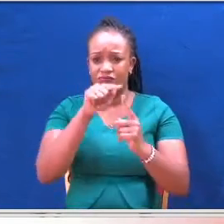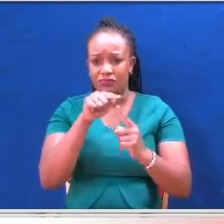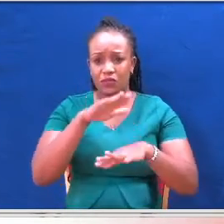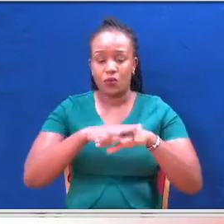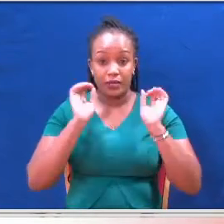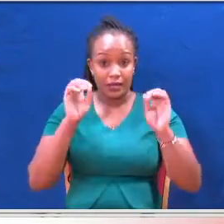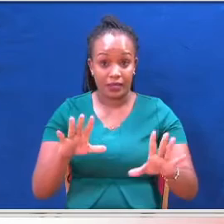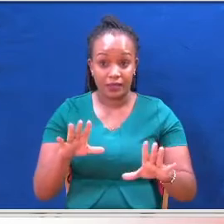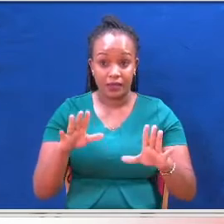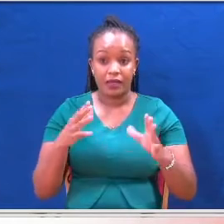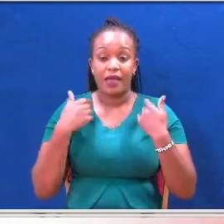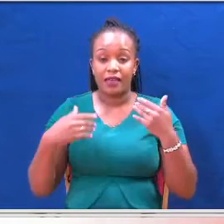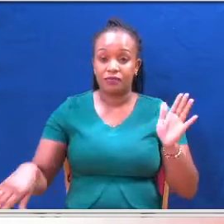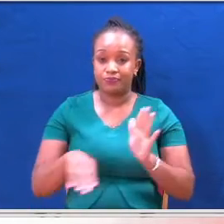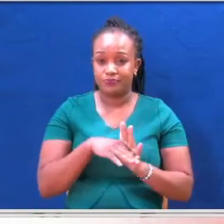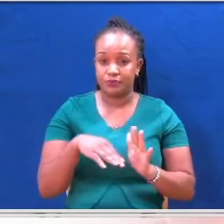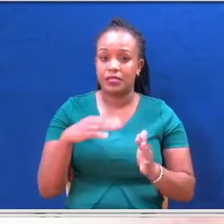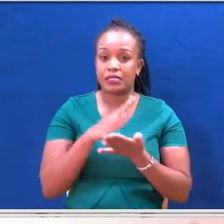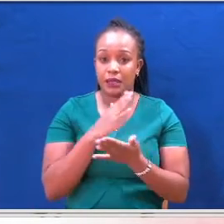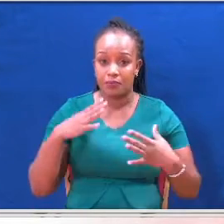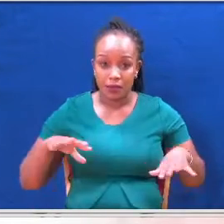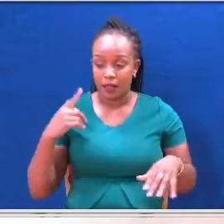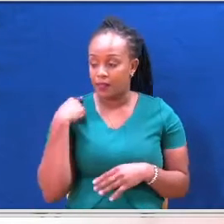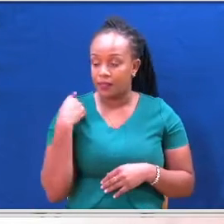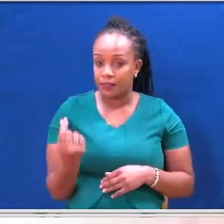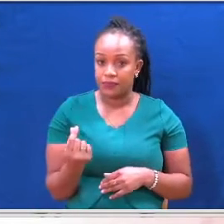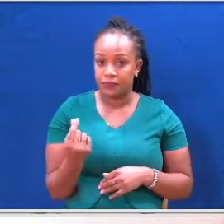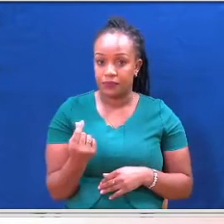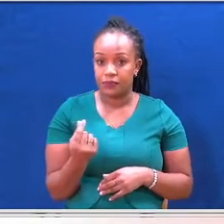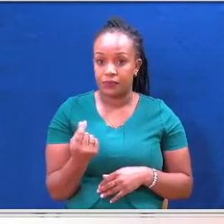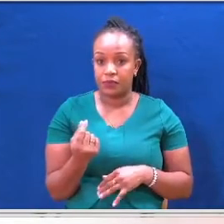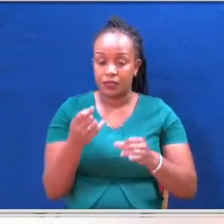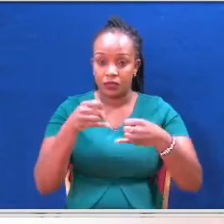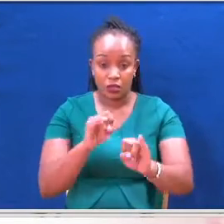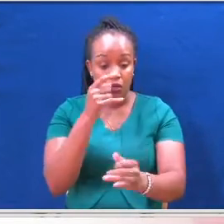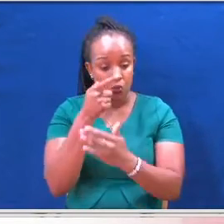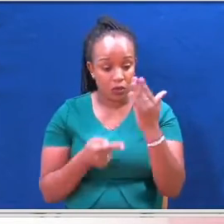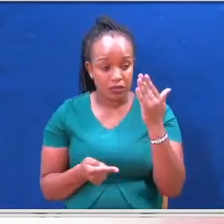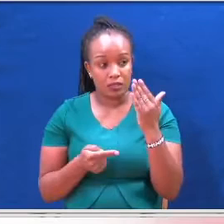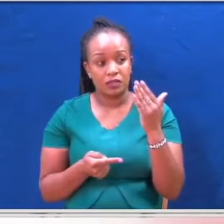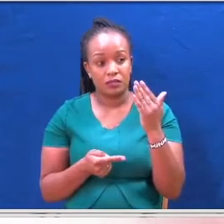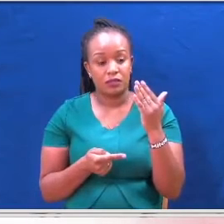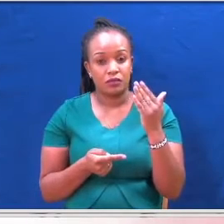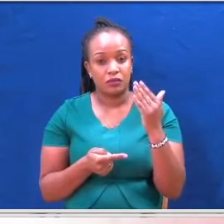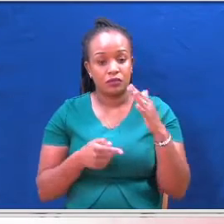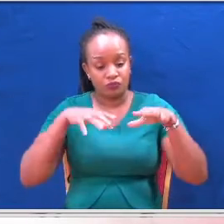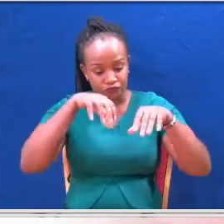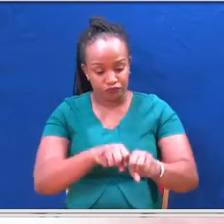have deported quite a number of people recently who have attempted to get some of our